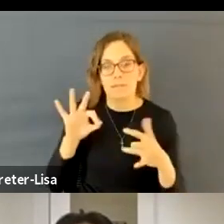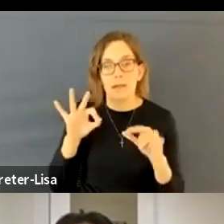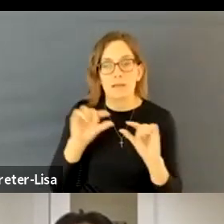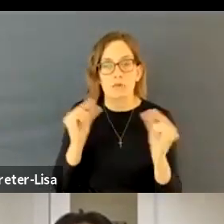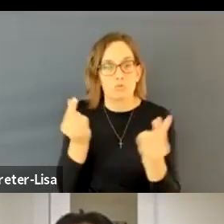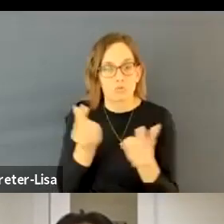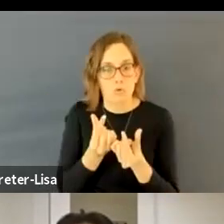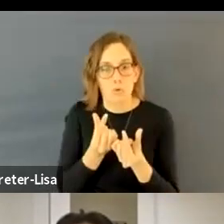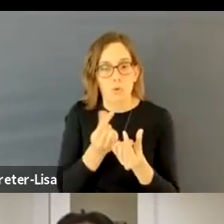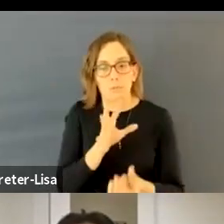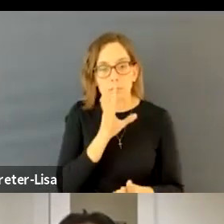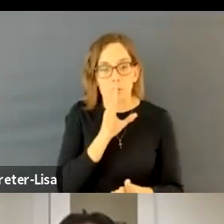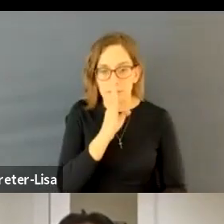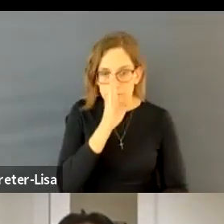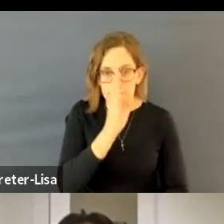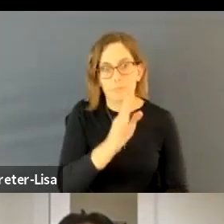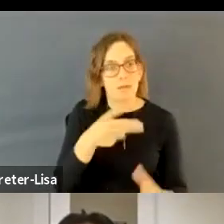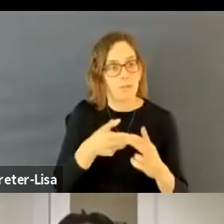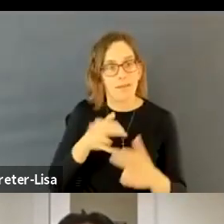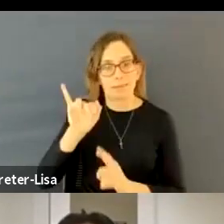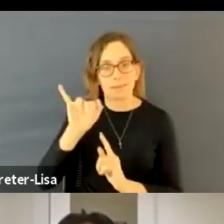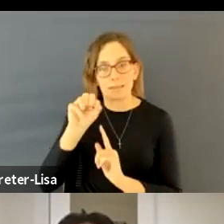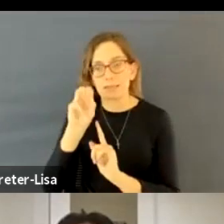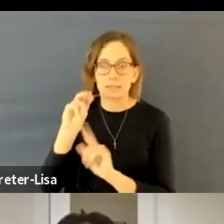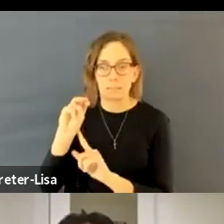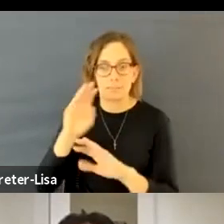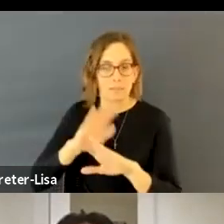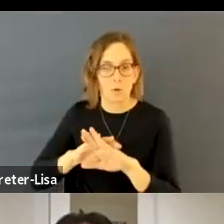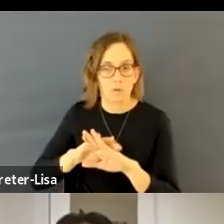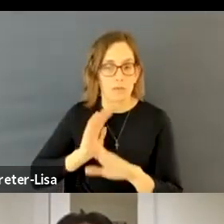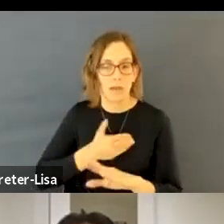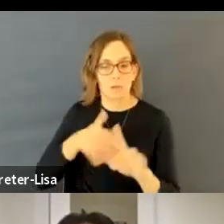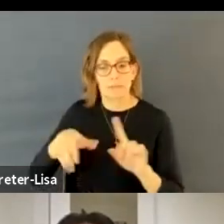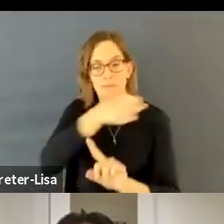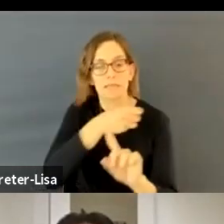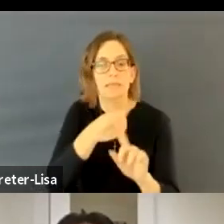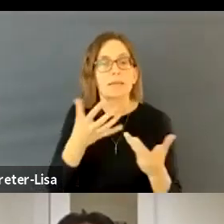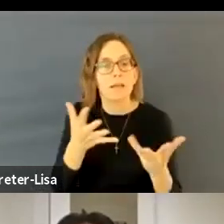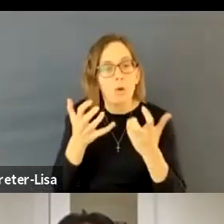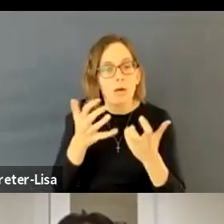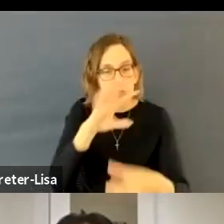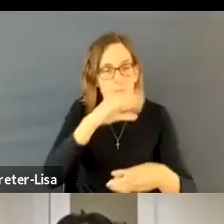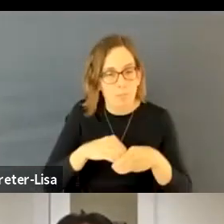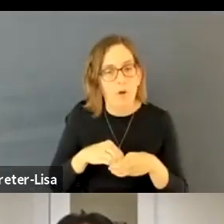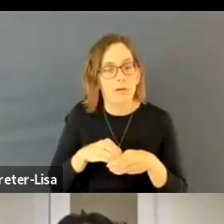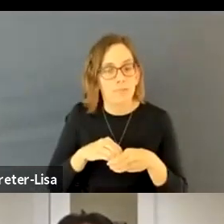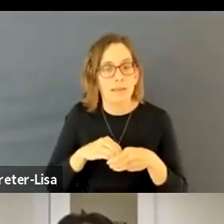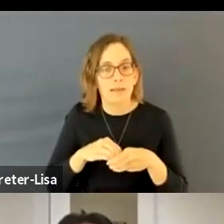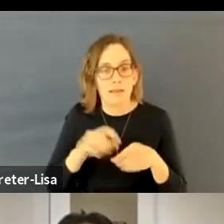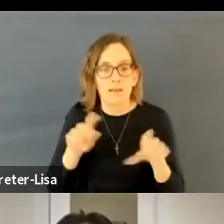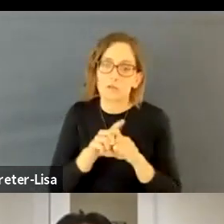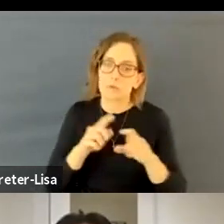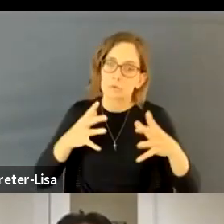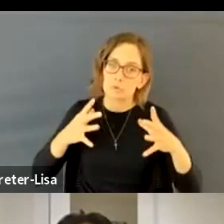quite frankly about all the isms that plague society. And I wanted to be a part of that. Also, please